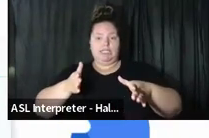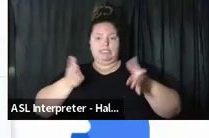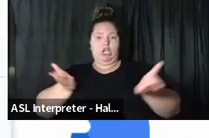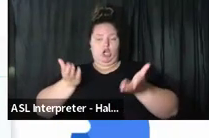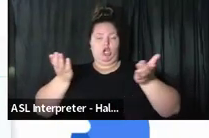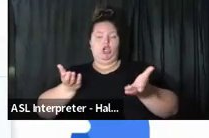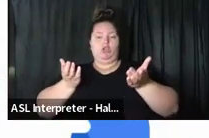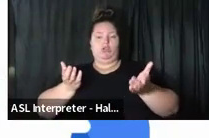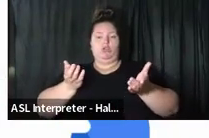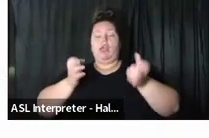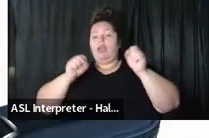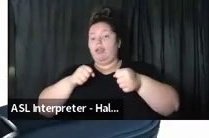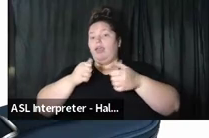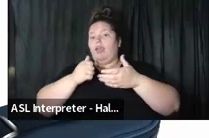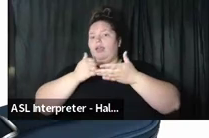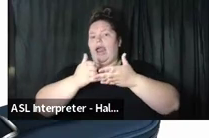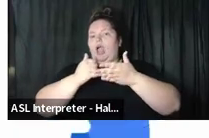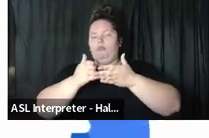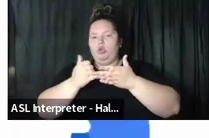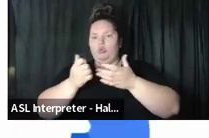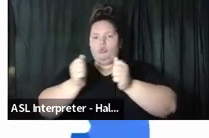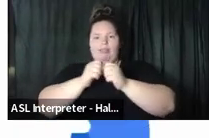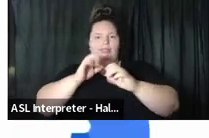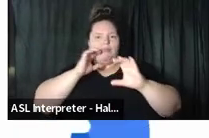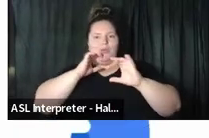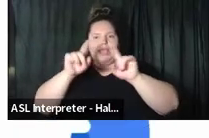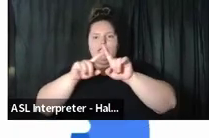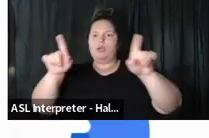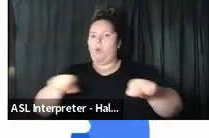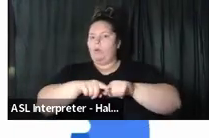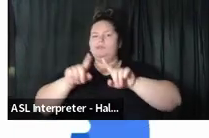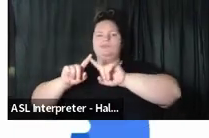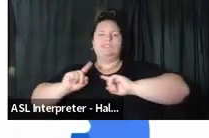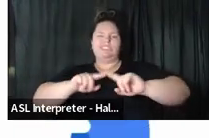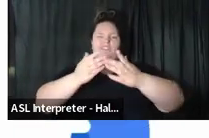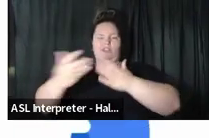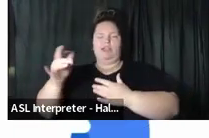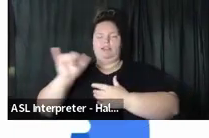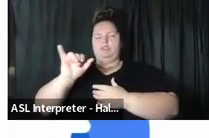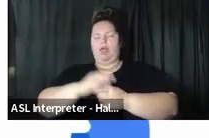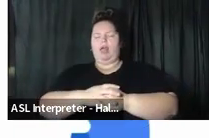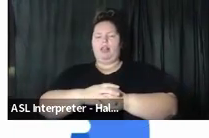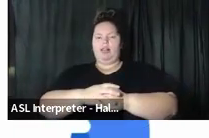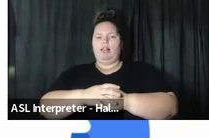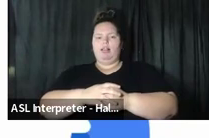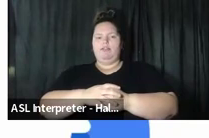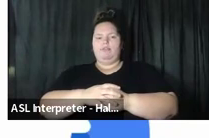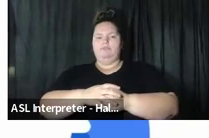that can assist with using like the communication boards and different switches as well to communicate while